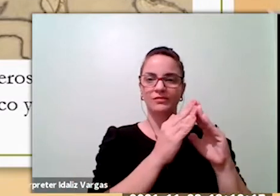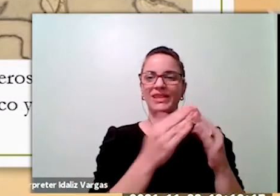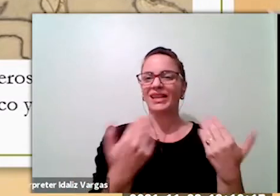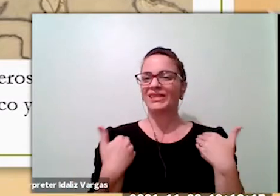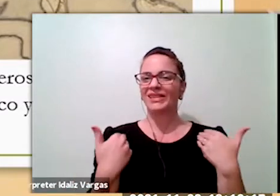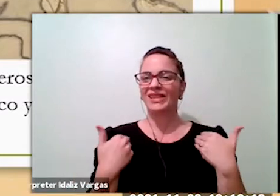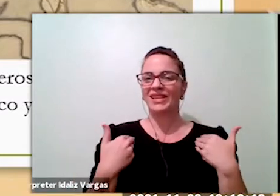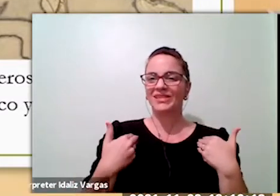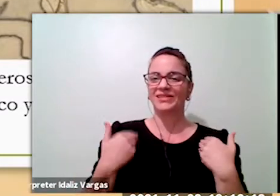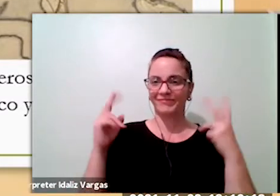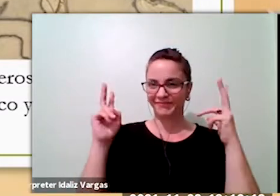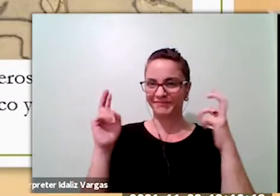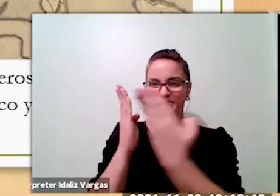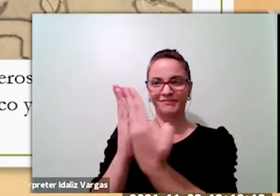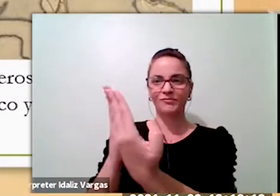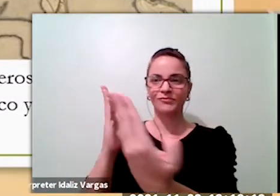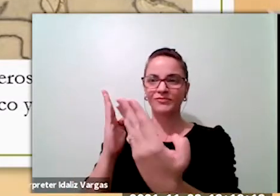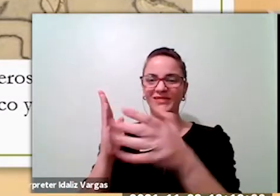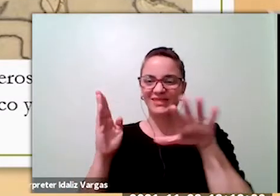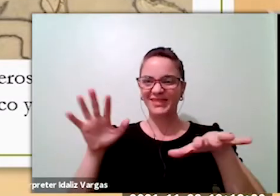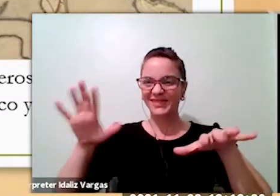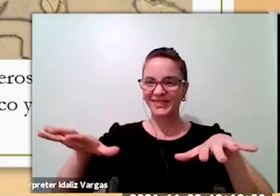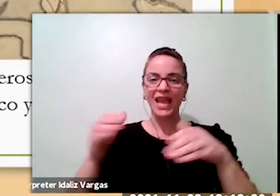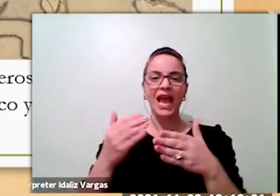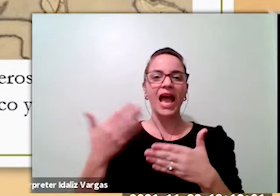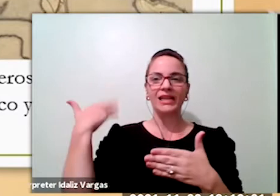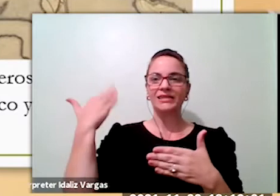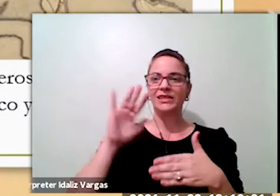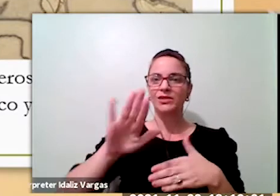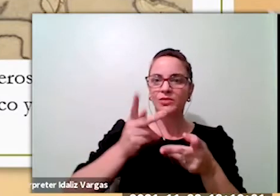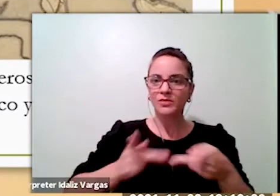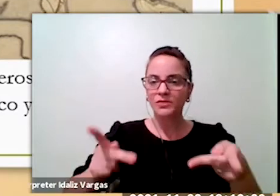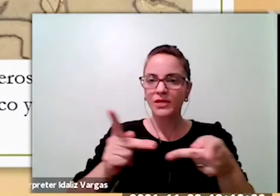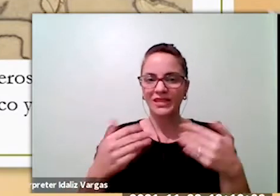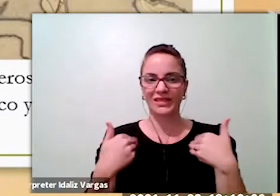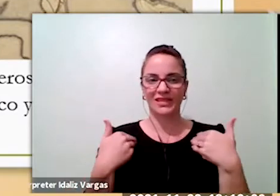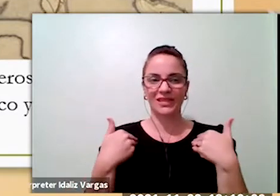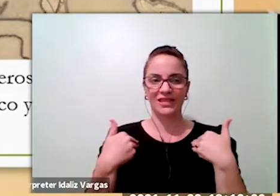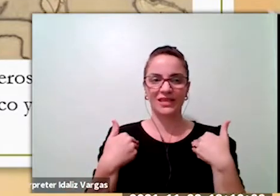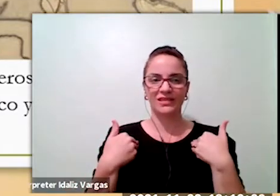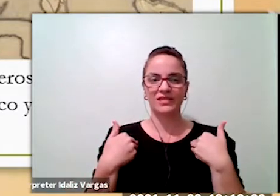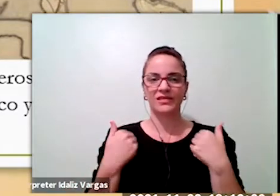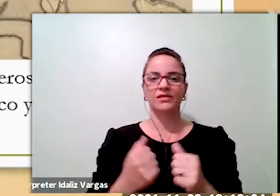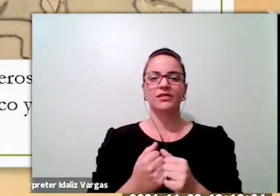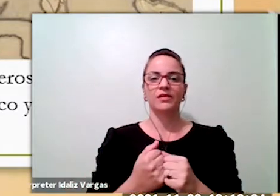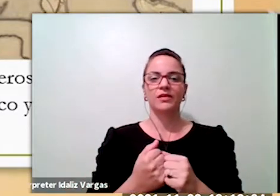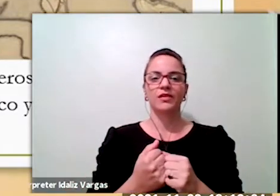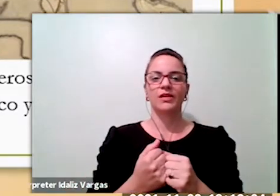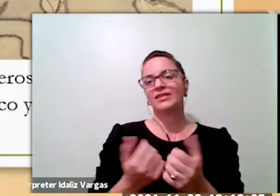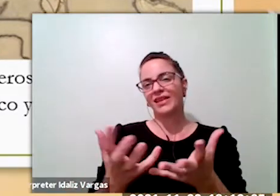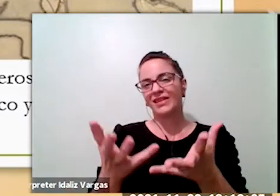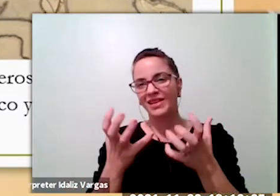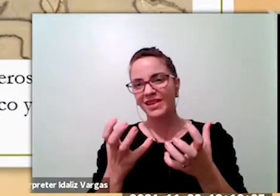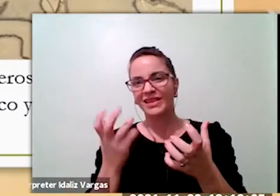were historically stood the walls should be viewed as one. The separation of the walled city from